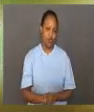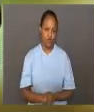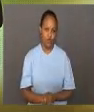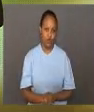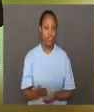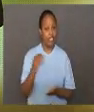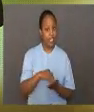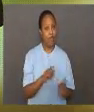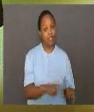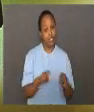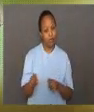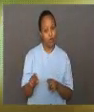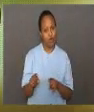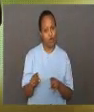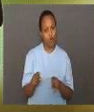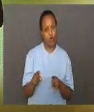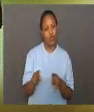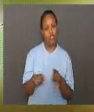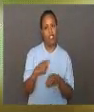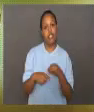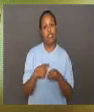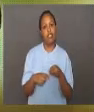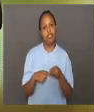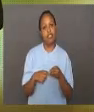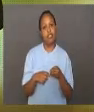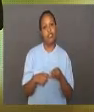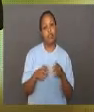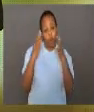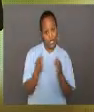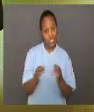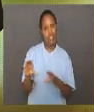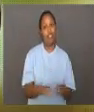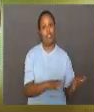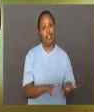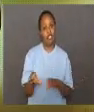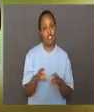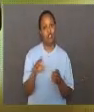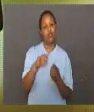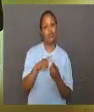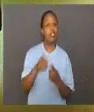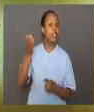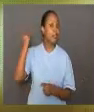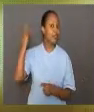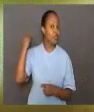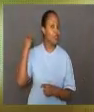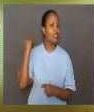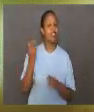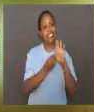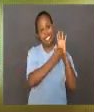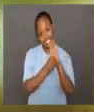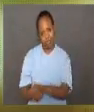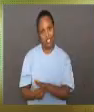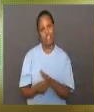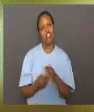You will also study the necessity for affirmative action to reverse past